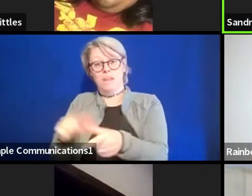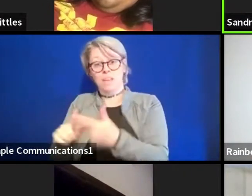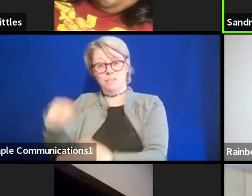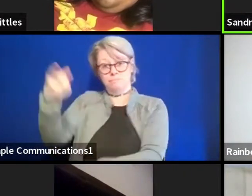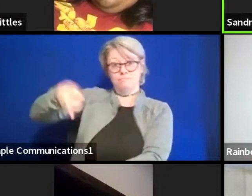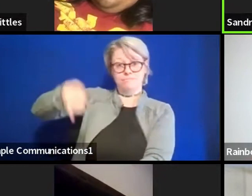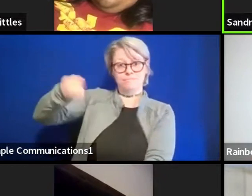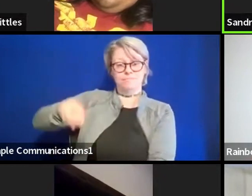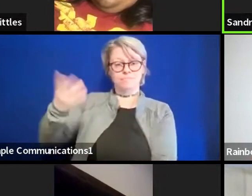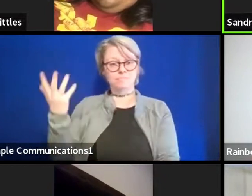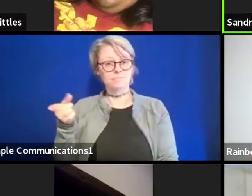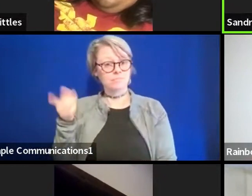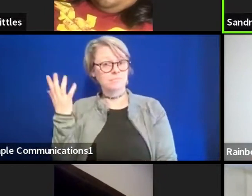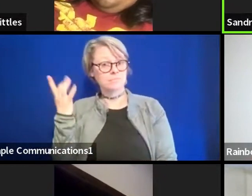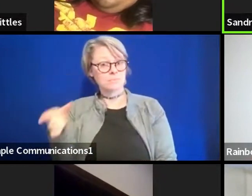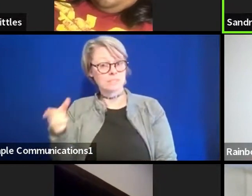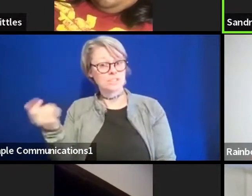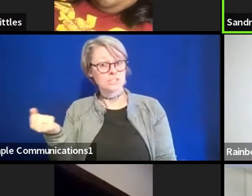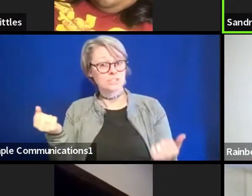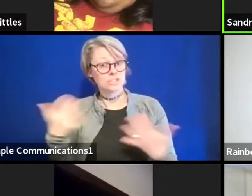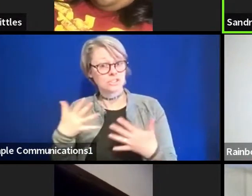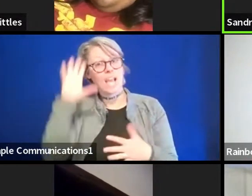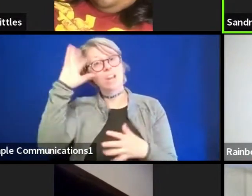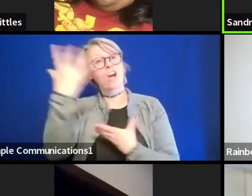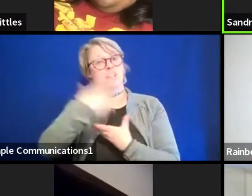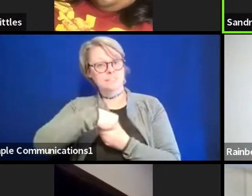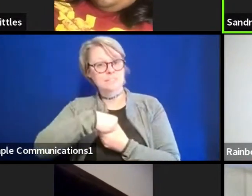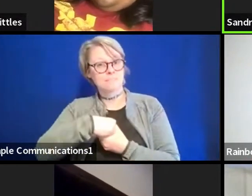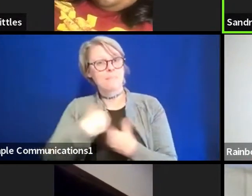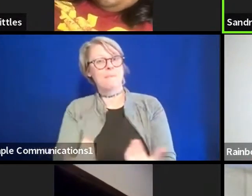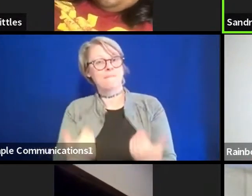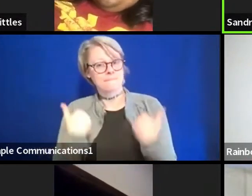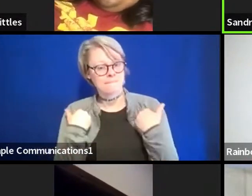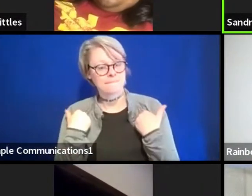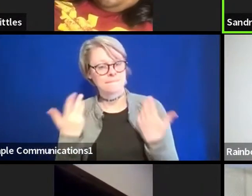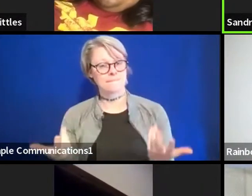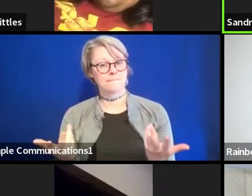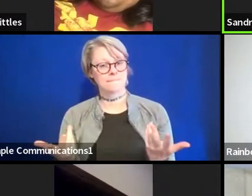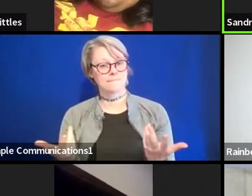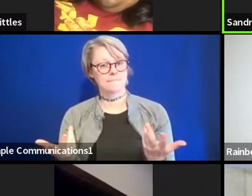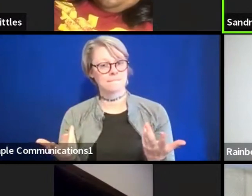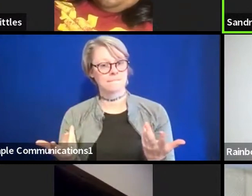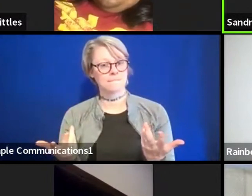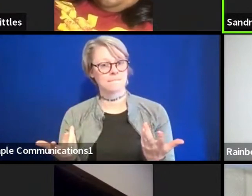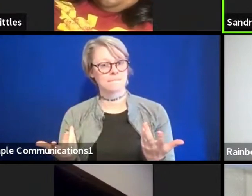because she is artistic. And I'm like, I didn't